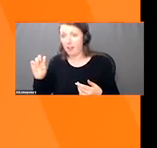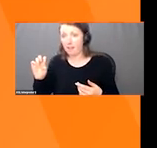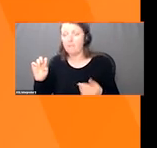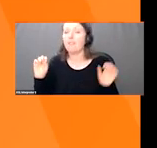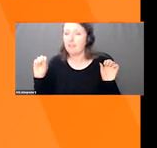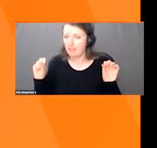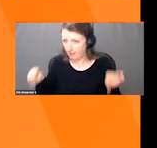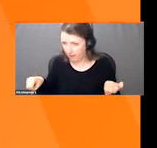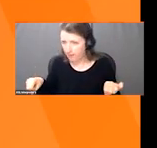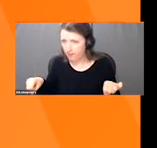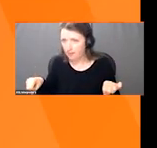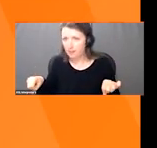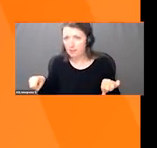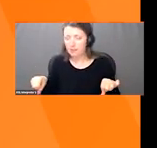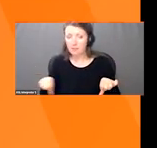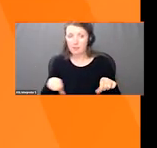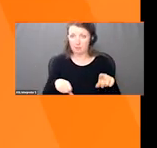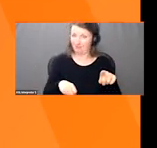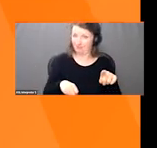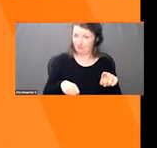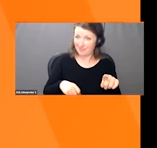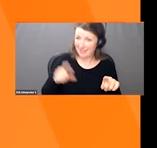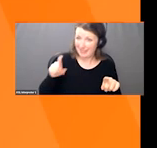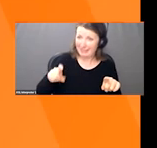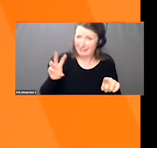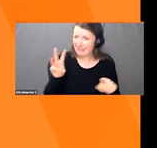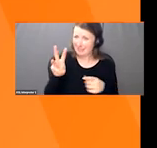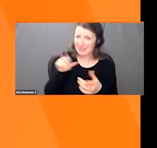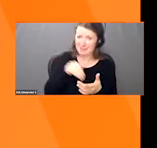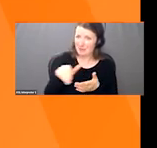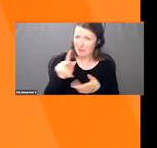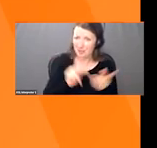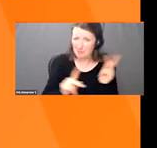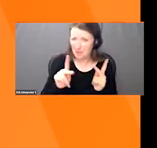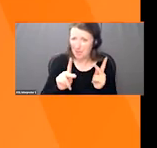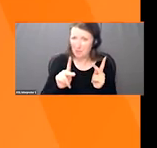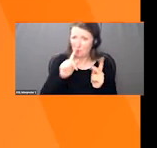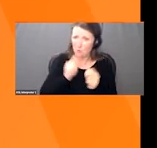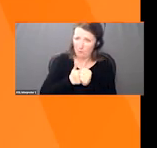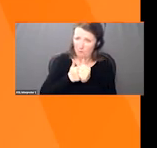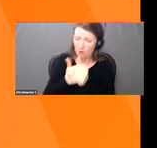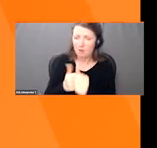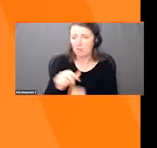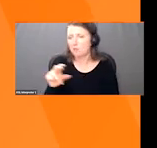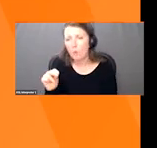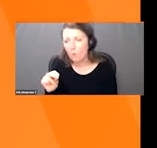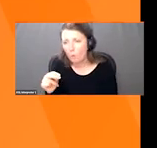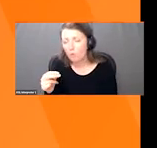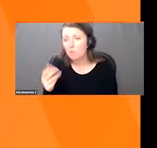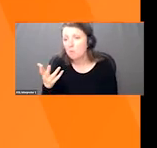have an audience of 6 million to make this make sense. You need an audience of like 500.